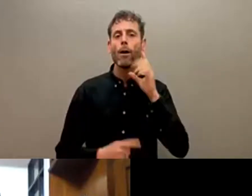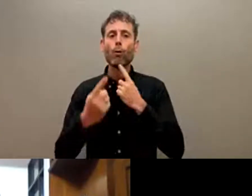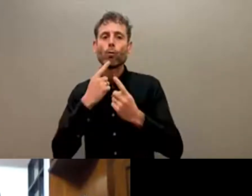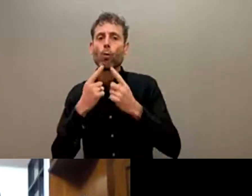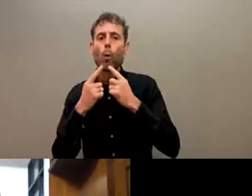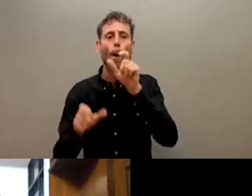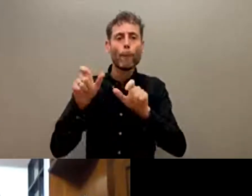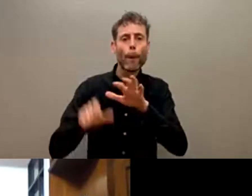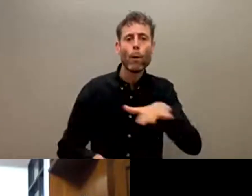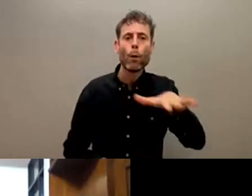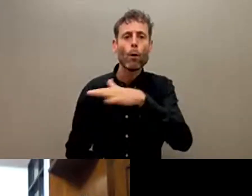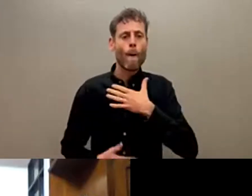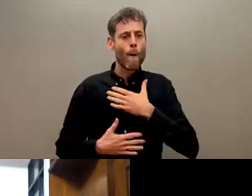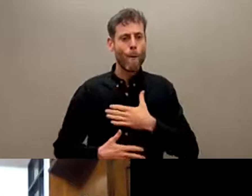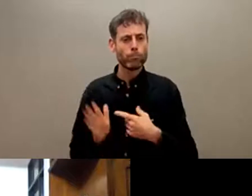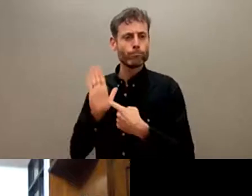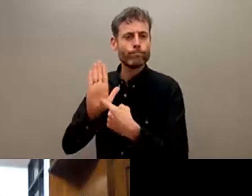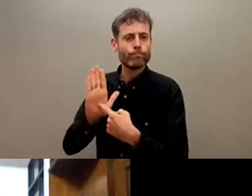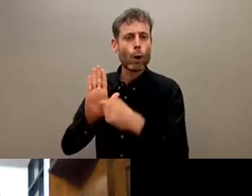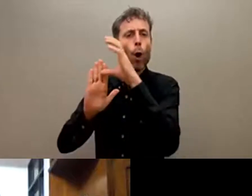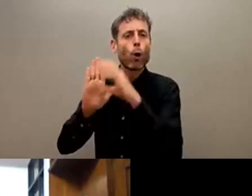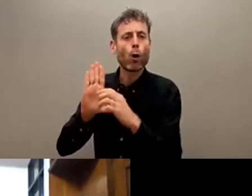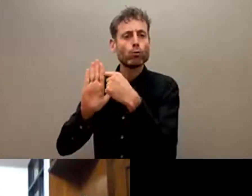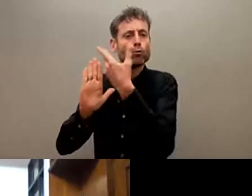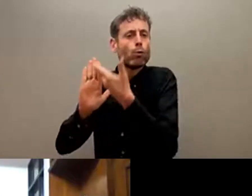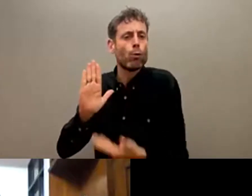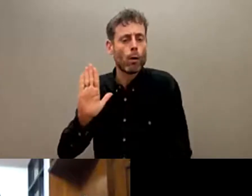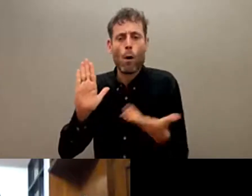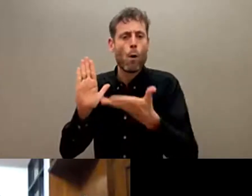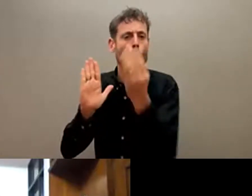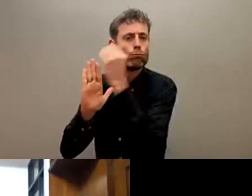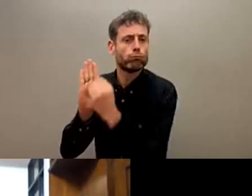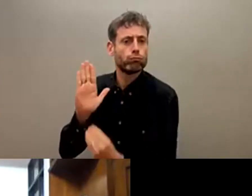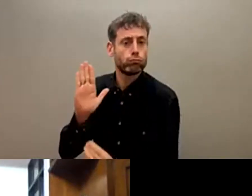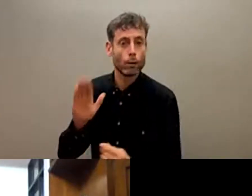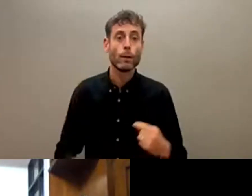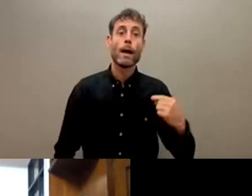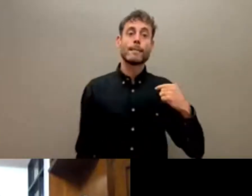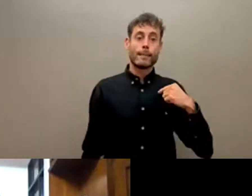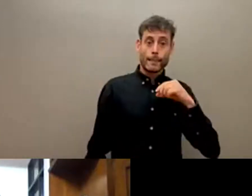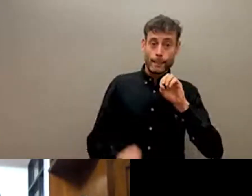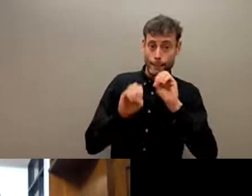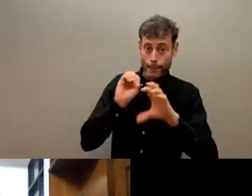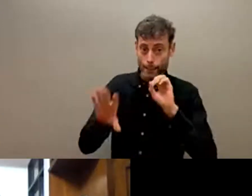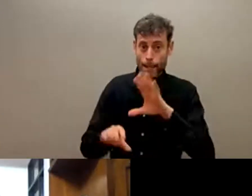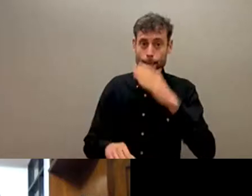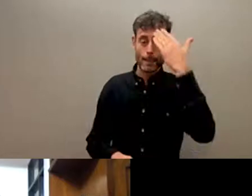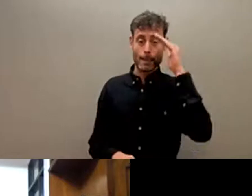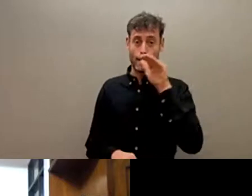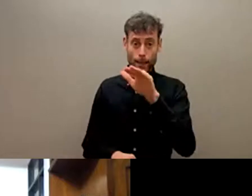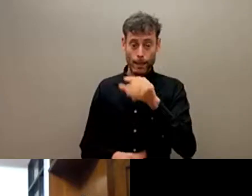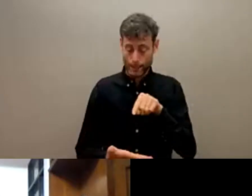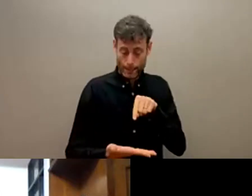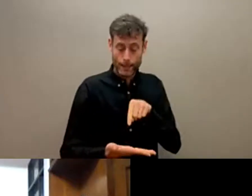of the people. And that time I led the movement and suggested with the memorandum